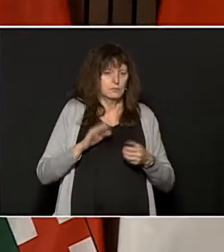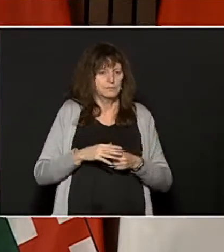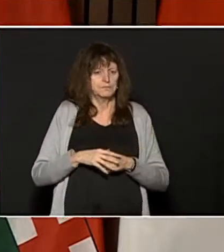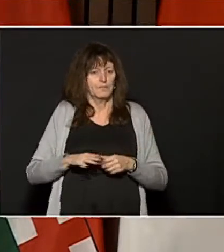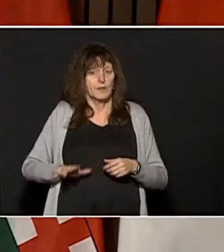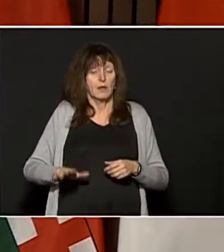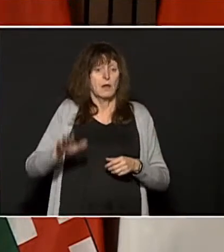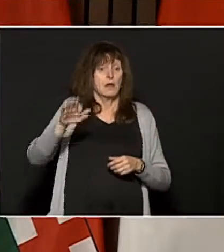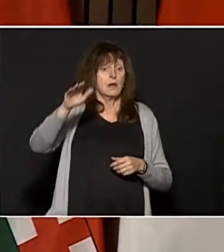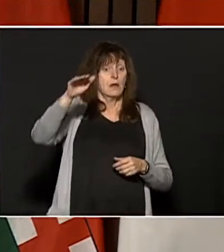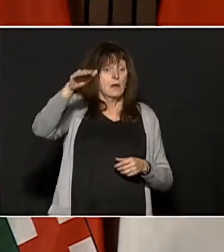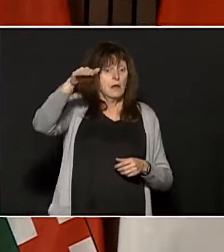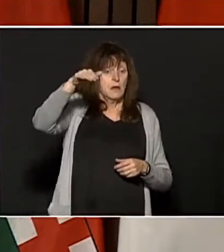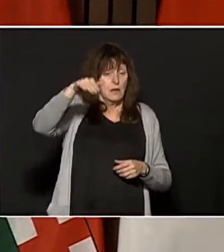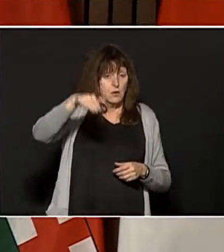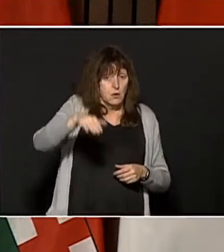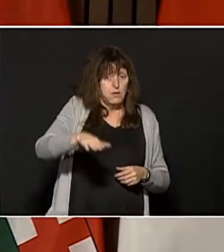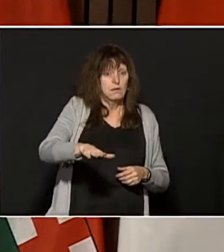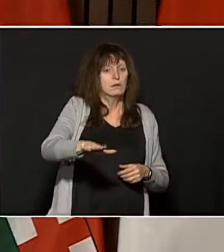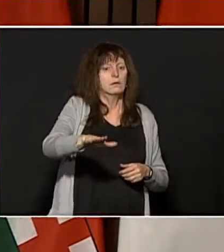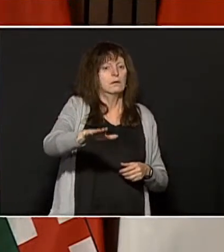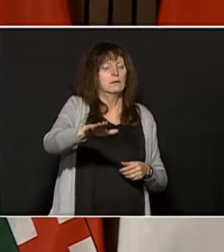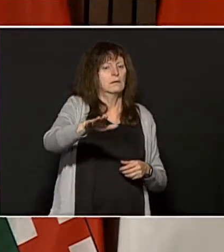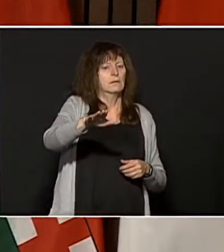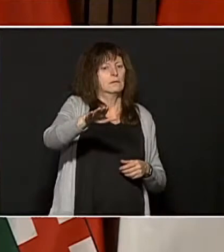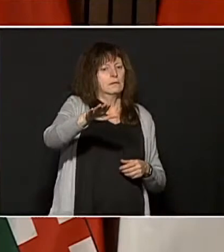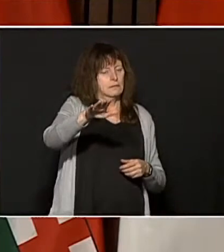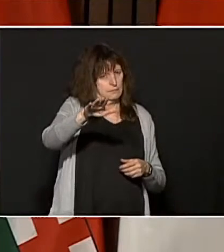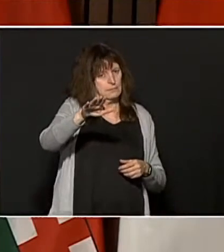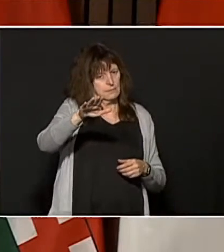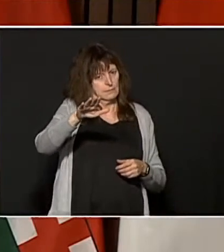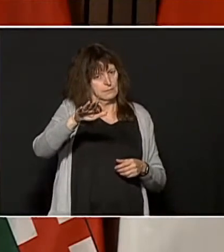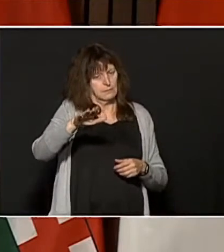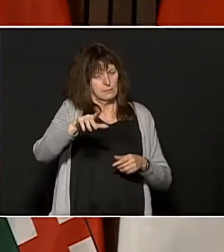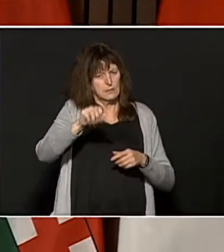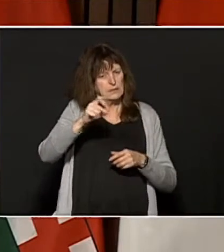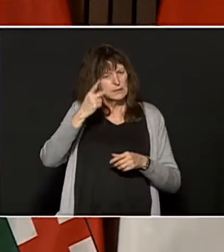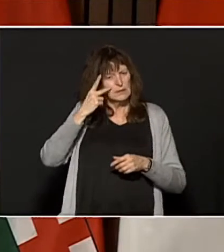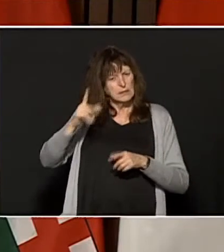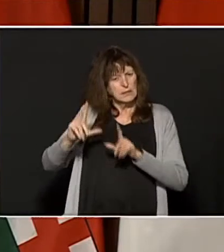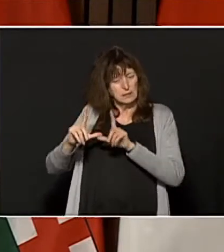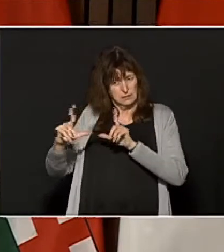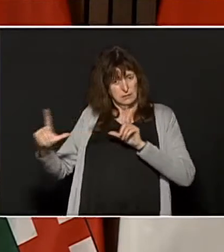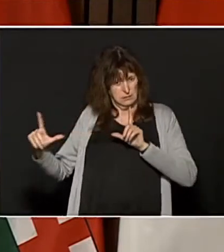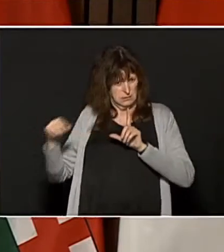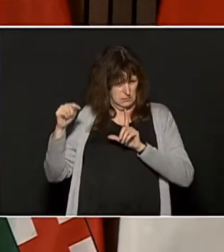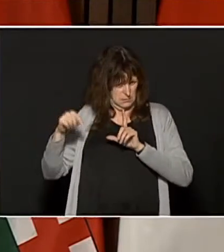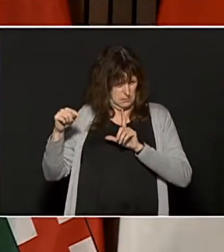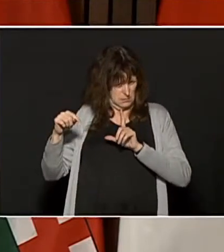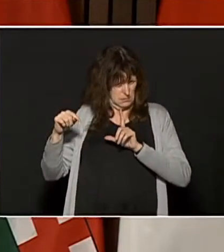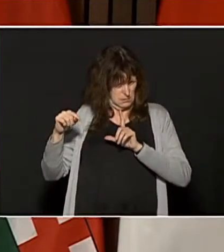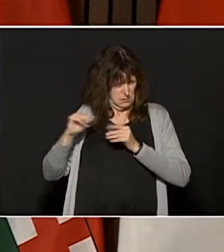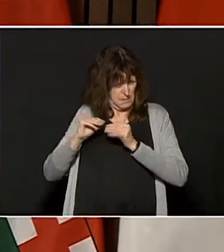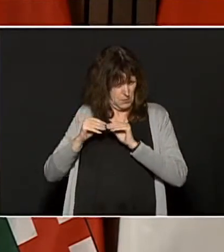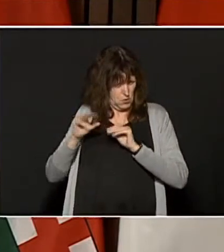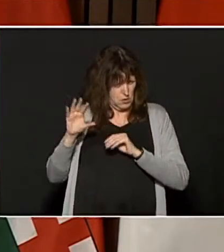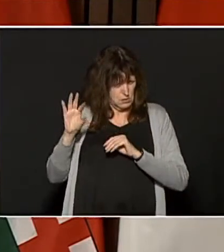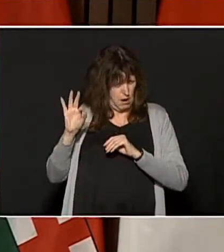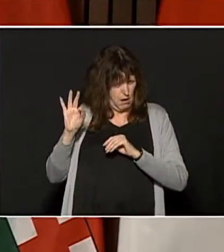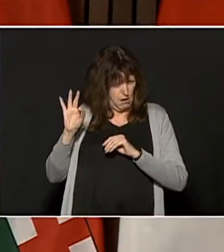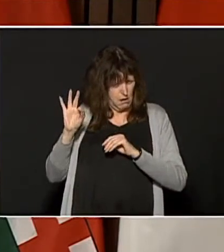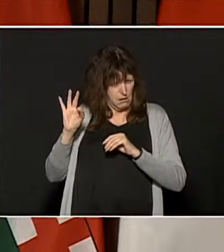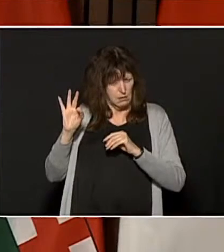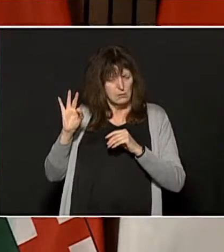even with the moderate case, it starts to crest there in the chart on the cases. So it is a smaller rebound than we might have seen,